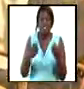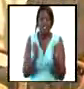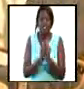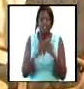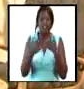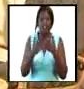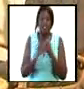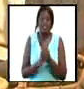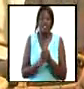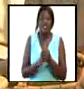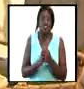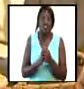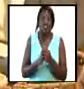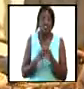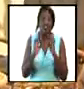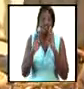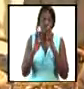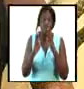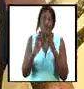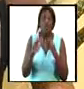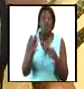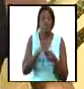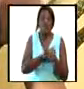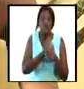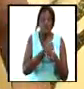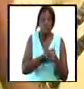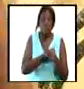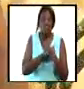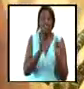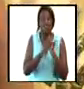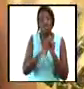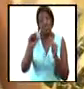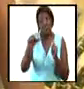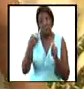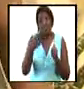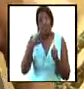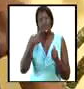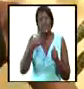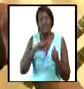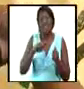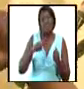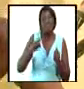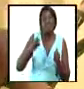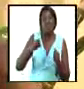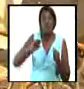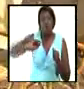I hope your mom or his wife catches you too. And why don't you get your hair wet as well?